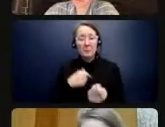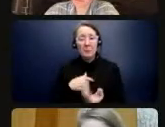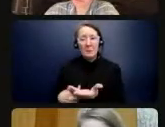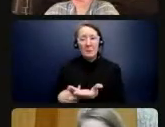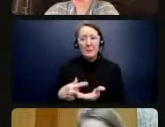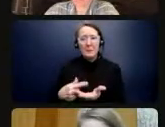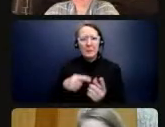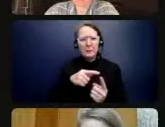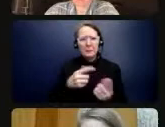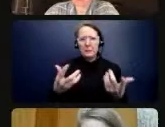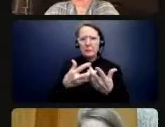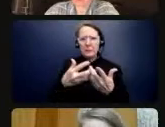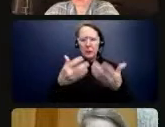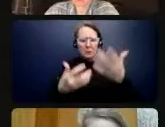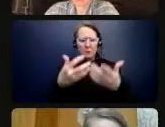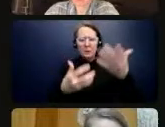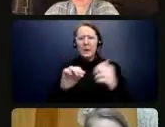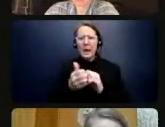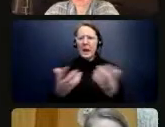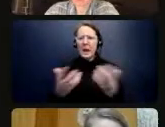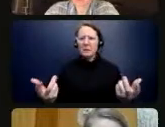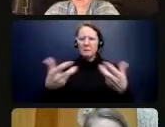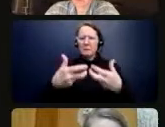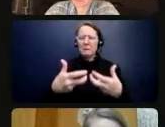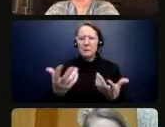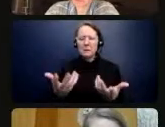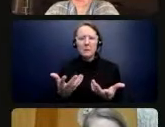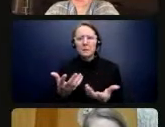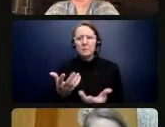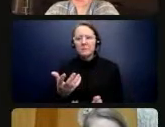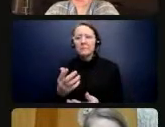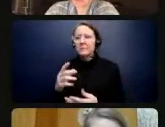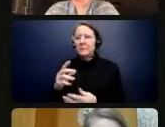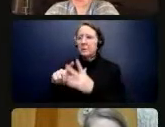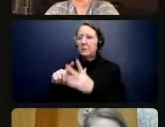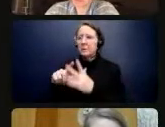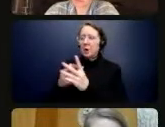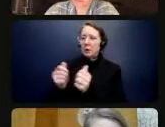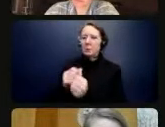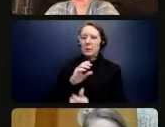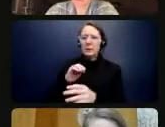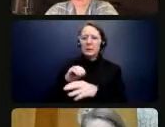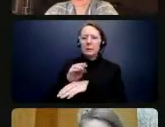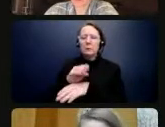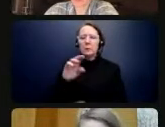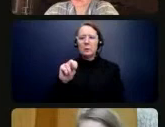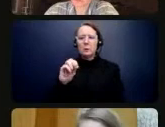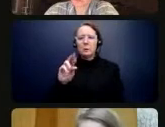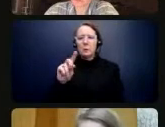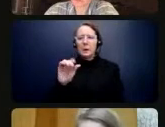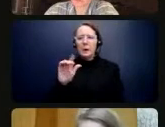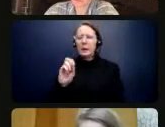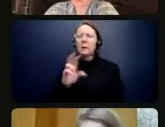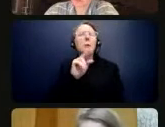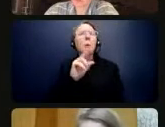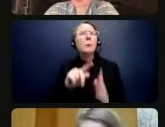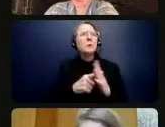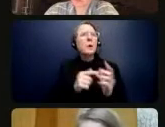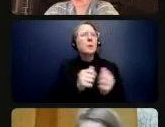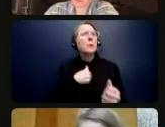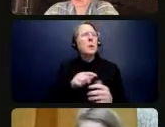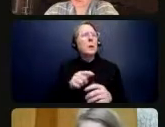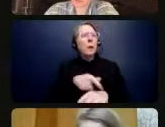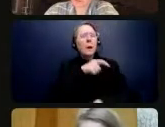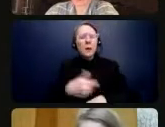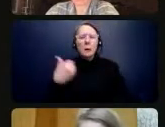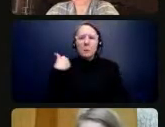many council meetings, starting with Councilor Nordyke and other councilors. Well, actually, it started with me before long time ago, but